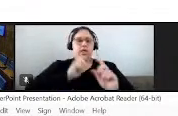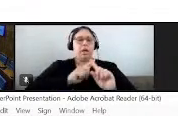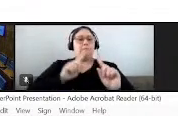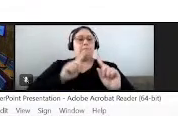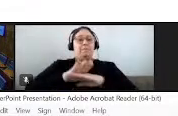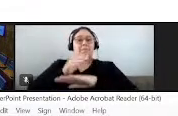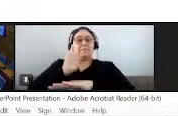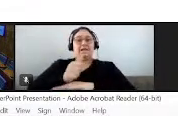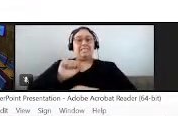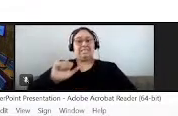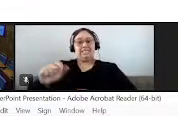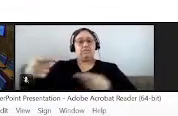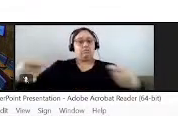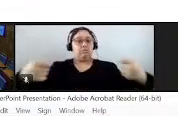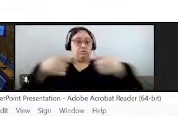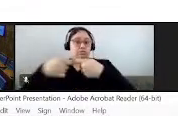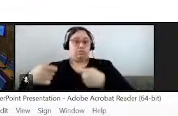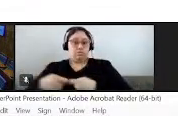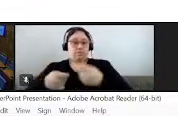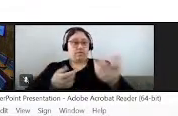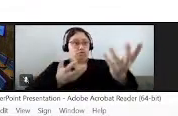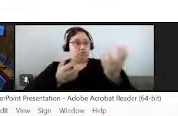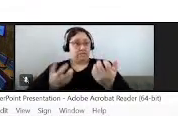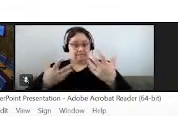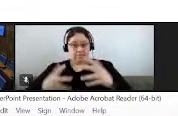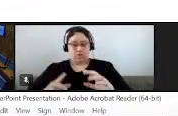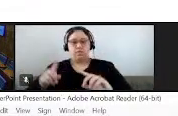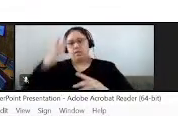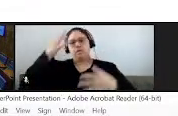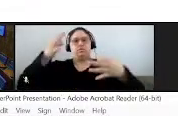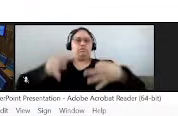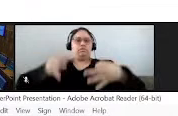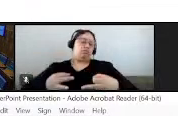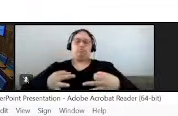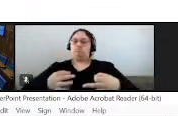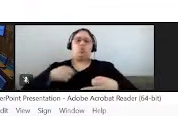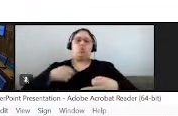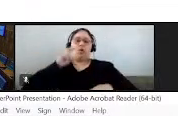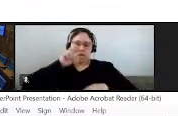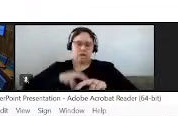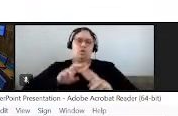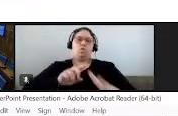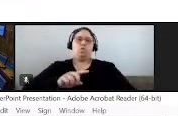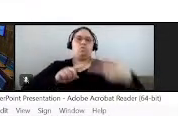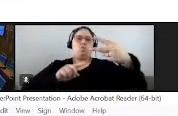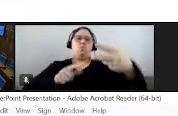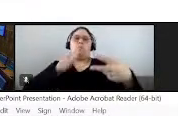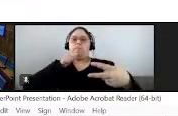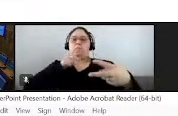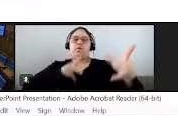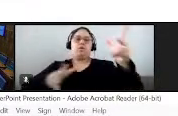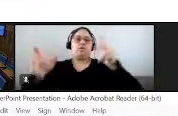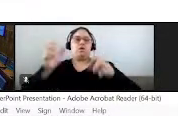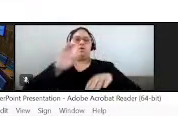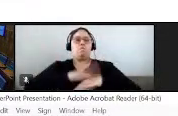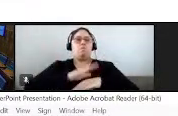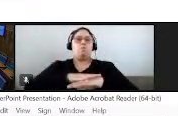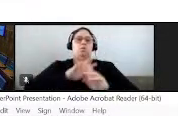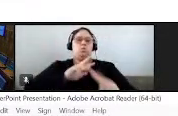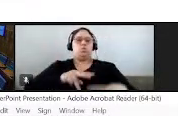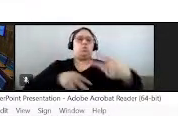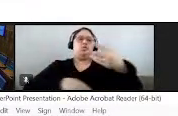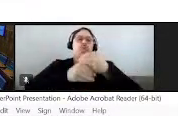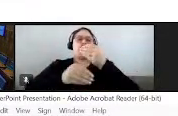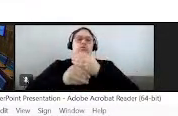based on the inputs that they've received, they've also decided that, look, we need 2 more extra public hearings. And all those